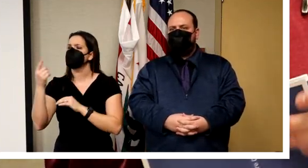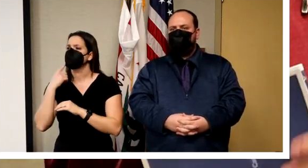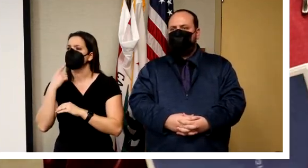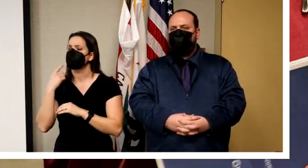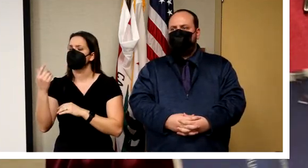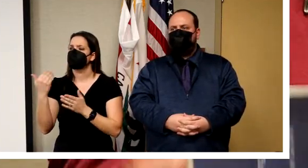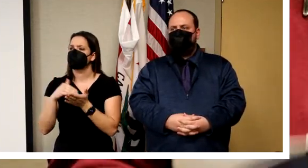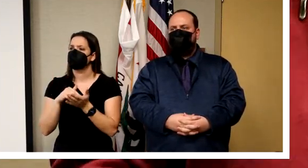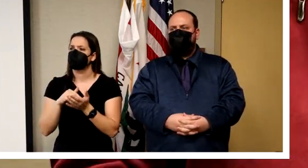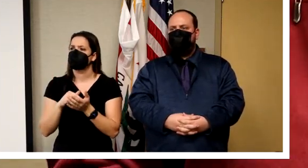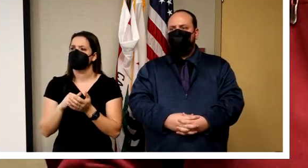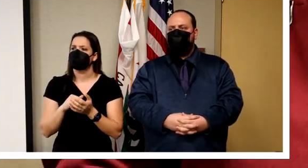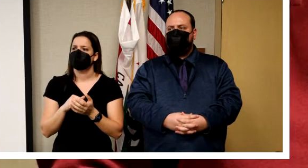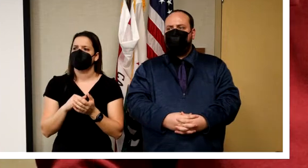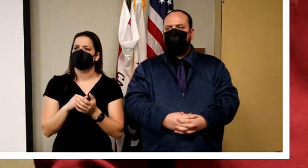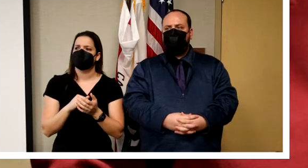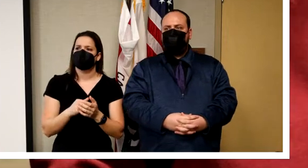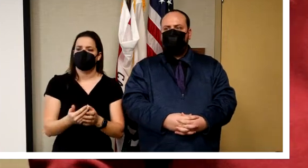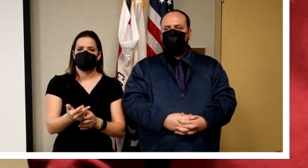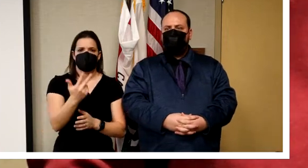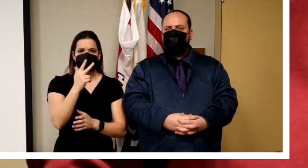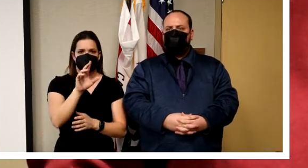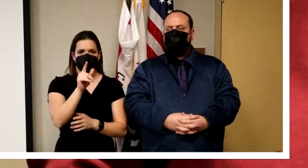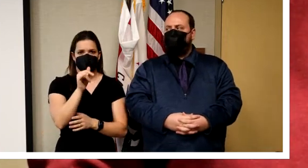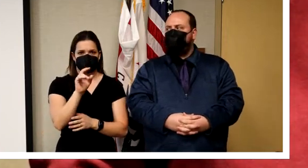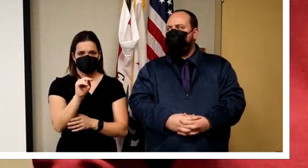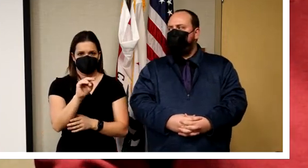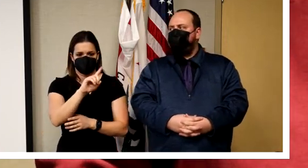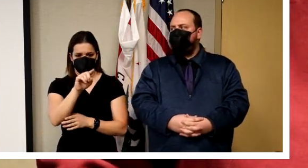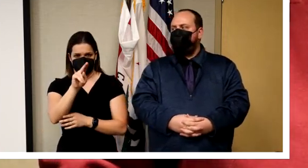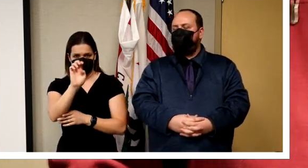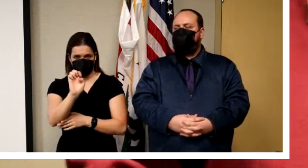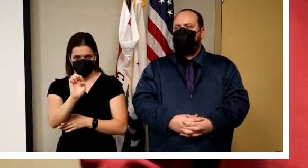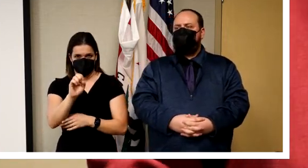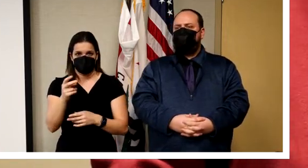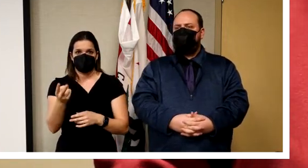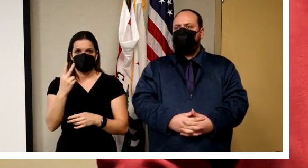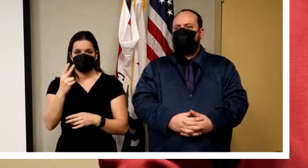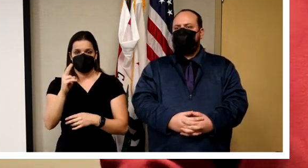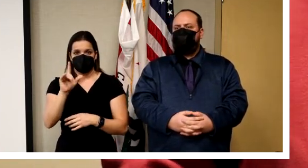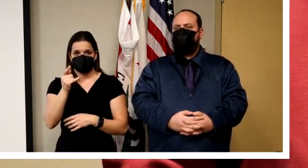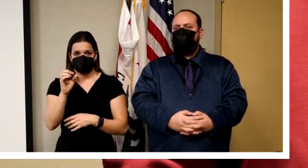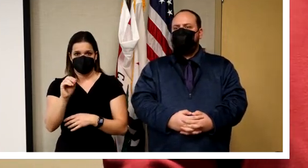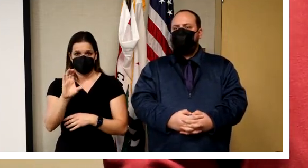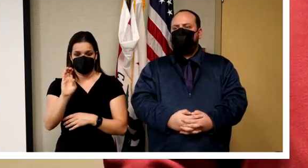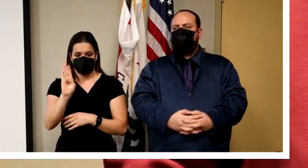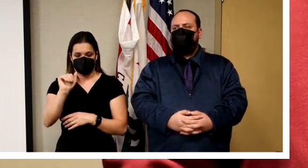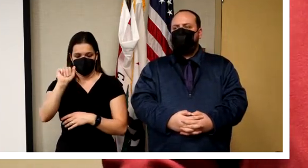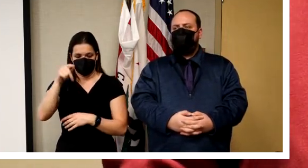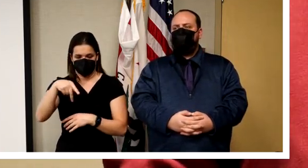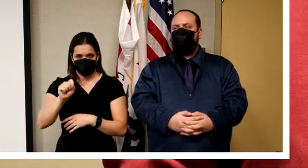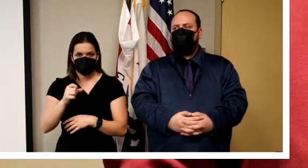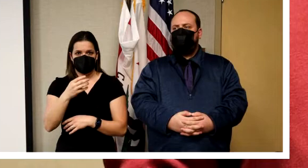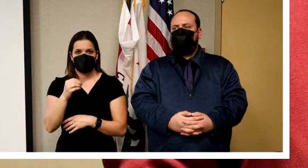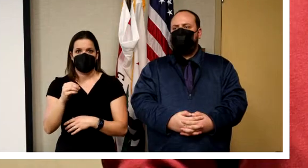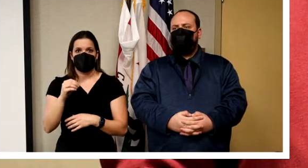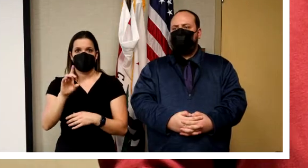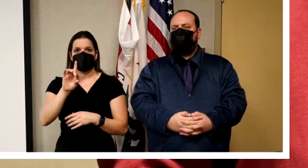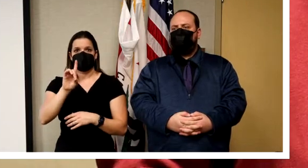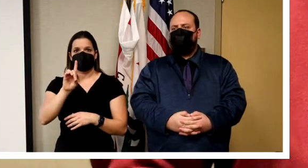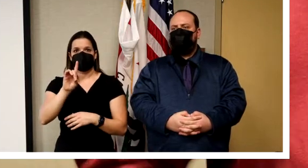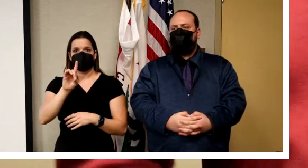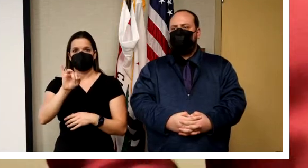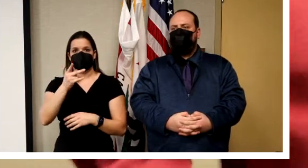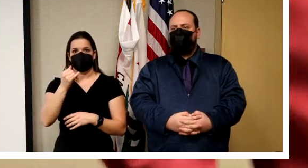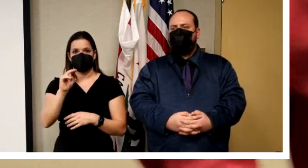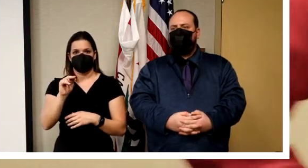sir? I would like to see 3 Latino zones, 2 Latino CVAPs, and have the deviation to be below